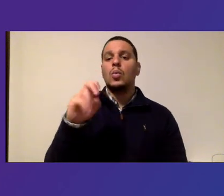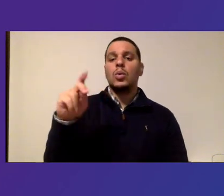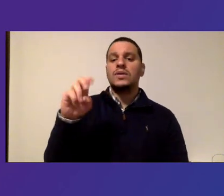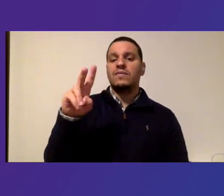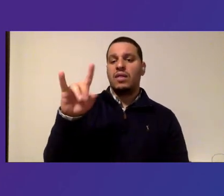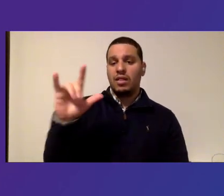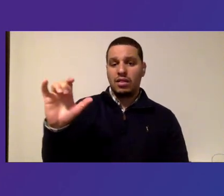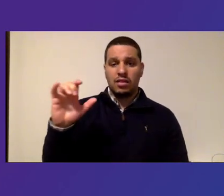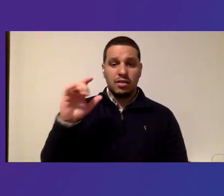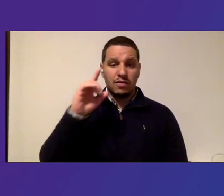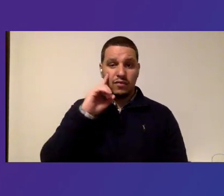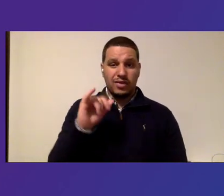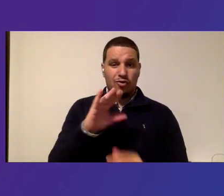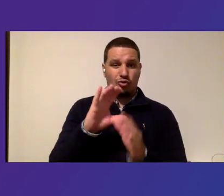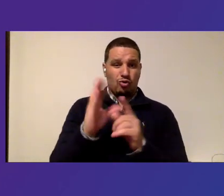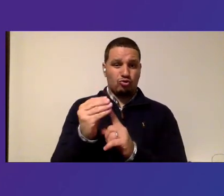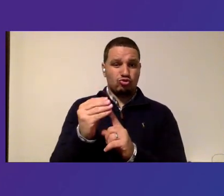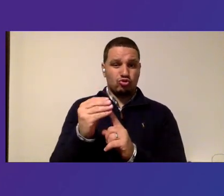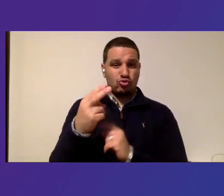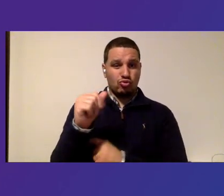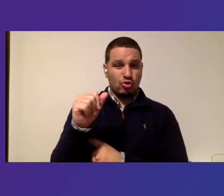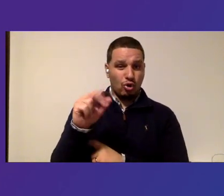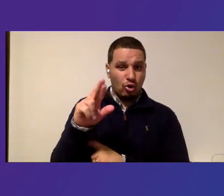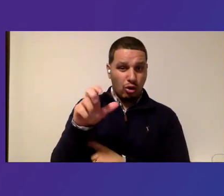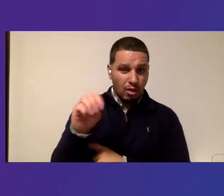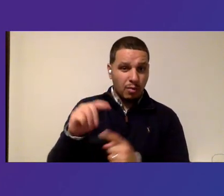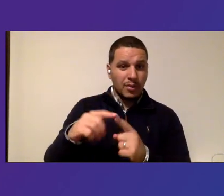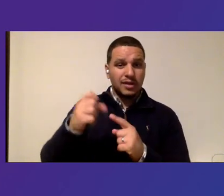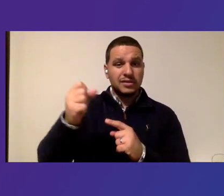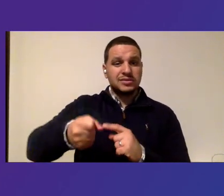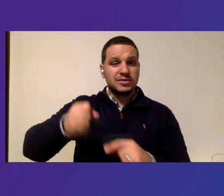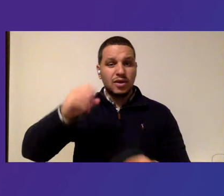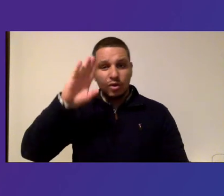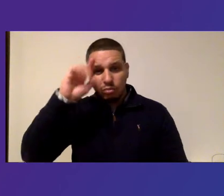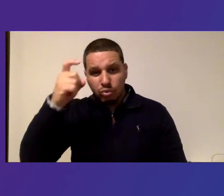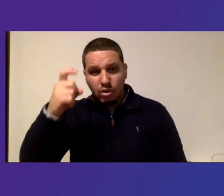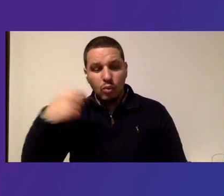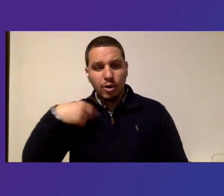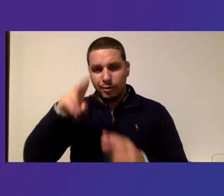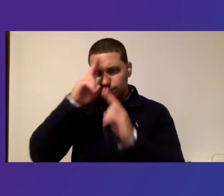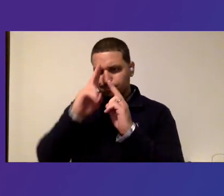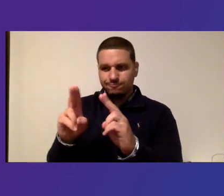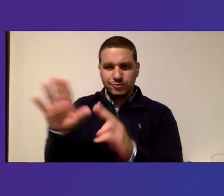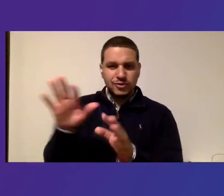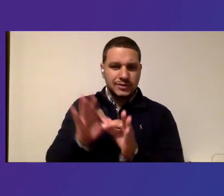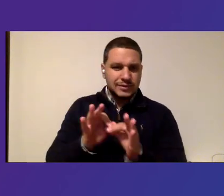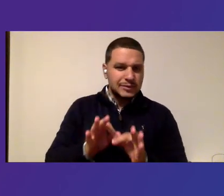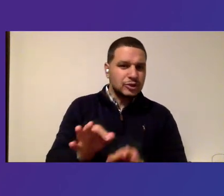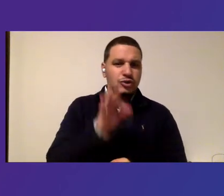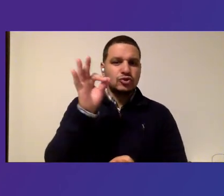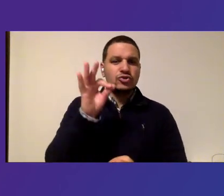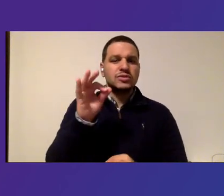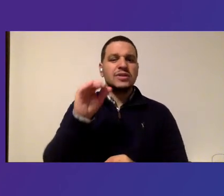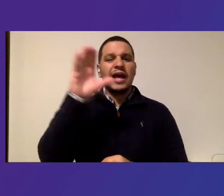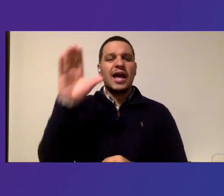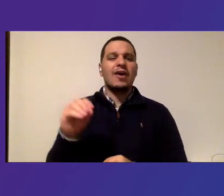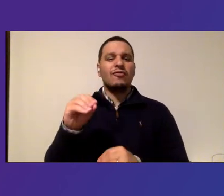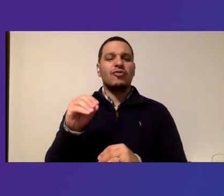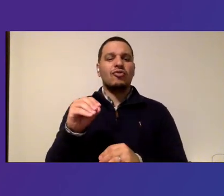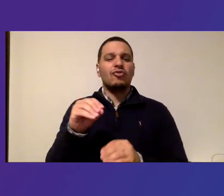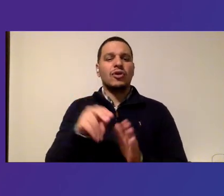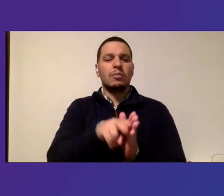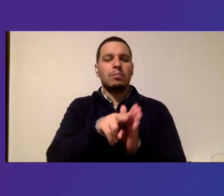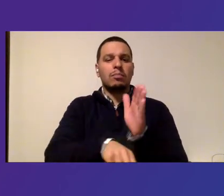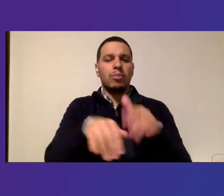cultural epicenters of Harlem and the South Bronx, and honor their spirits at the African Burial National Ground